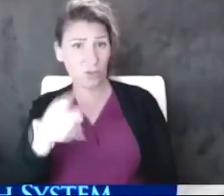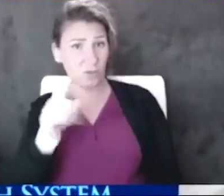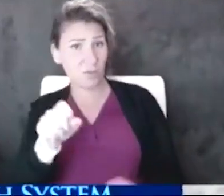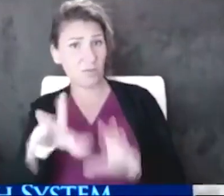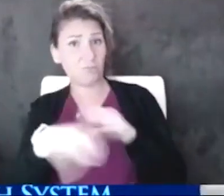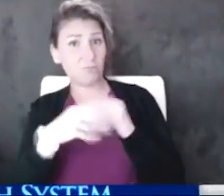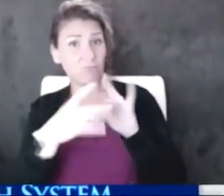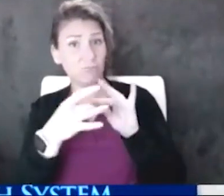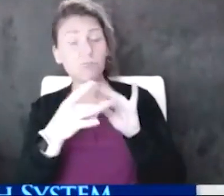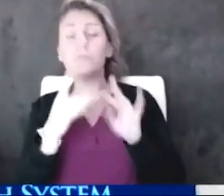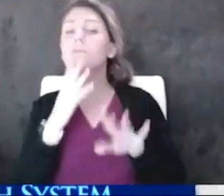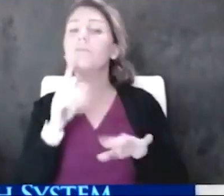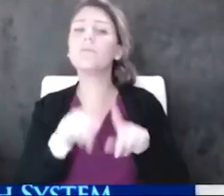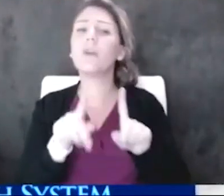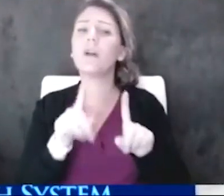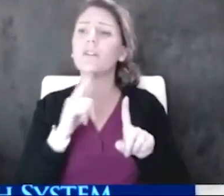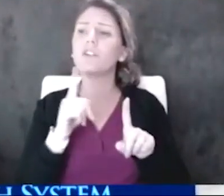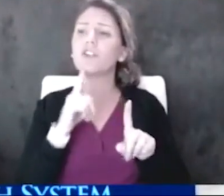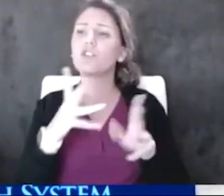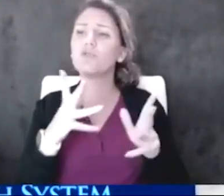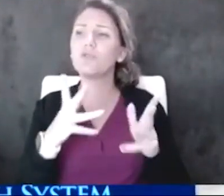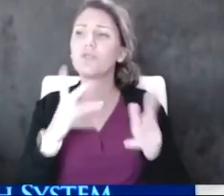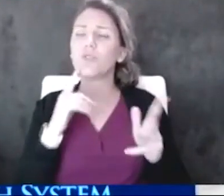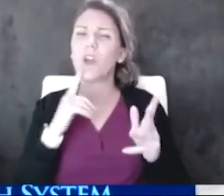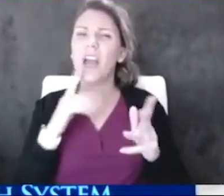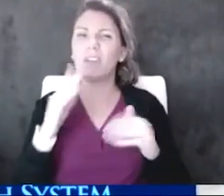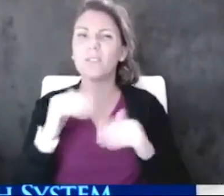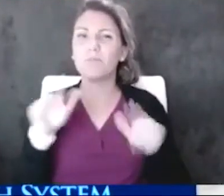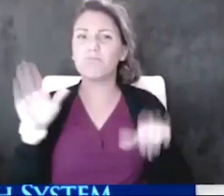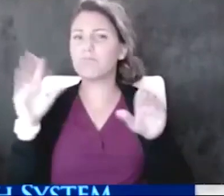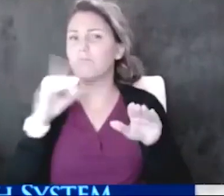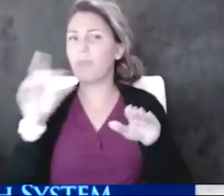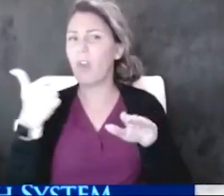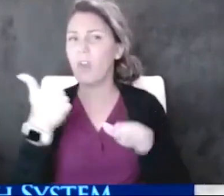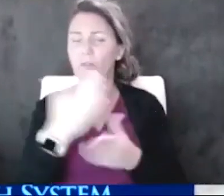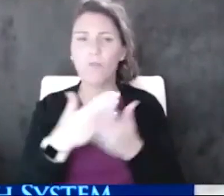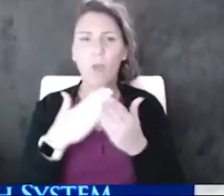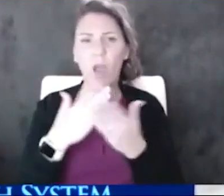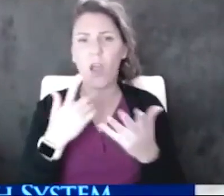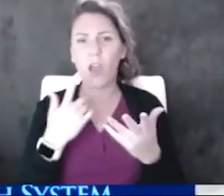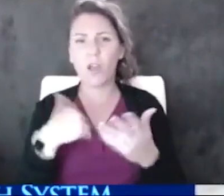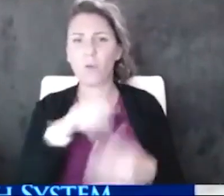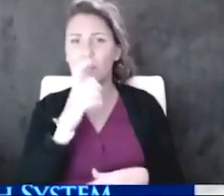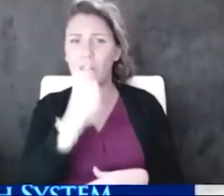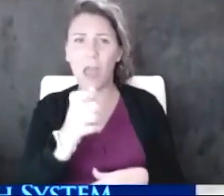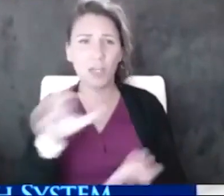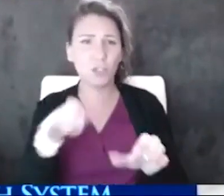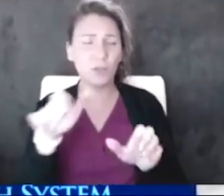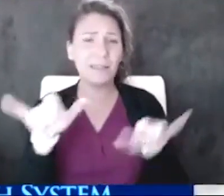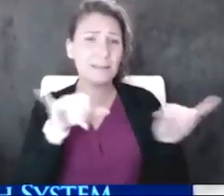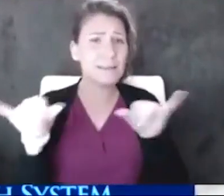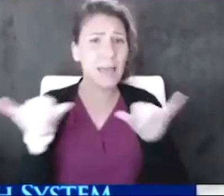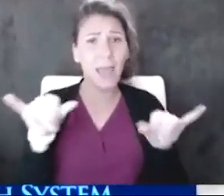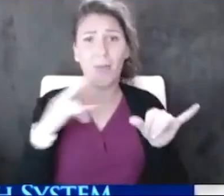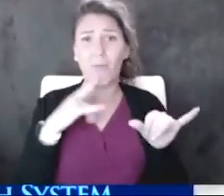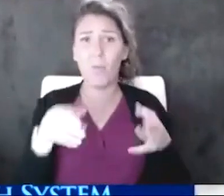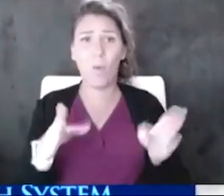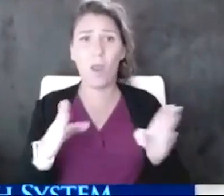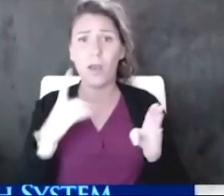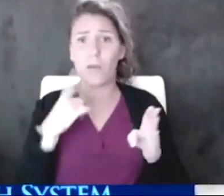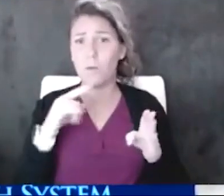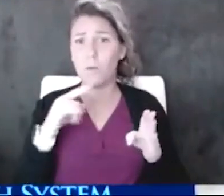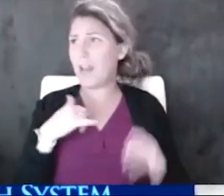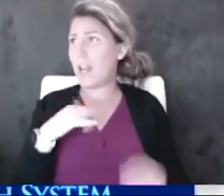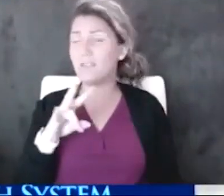it, but you compromise some other aspect of your operation, right? It's not, we don't do things the same way. We used to take 70%